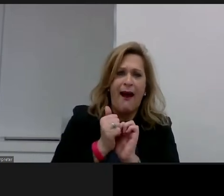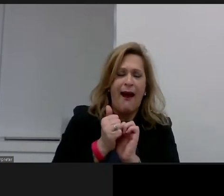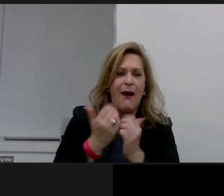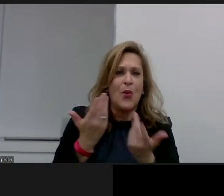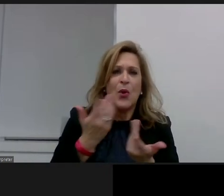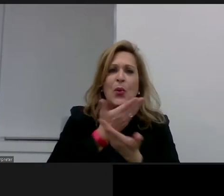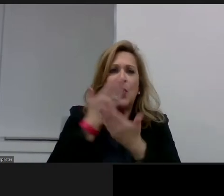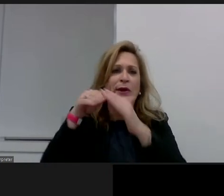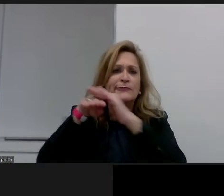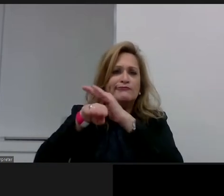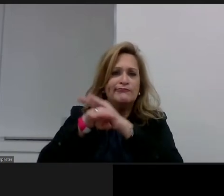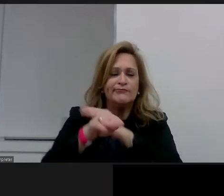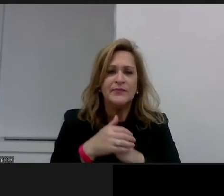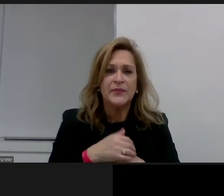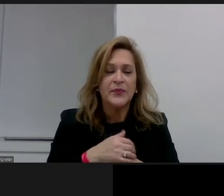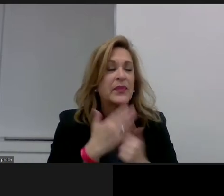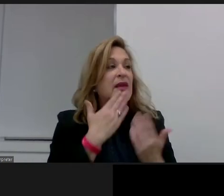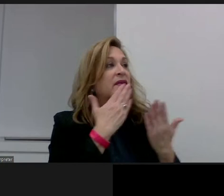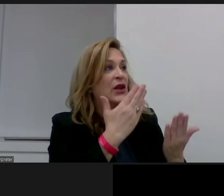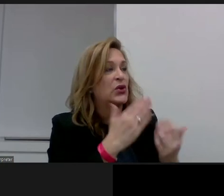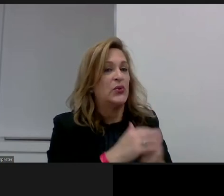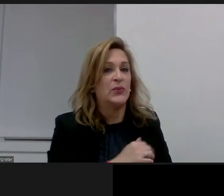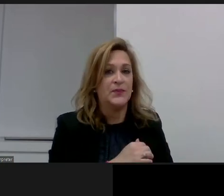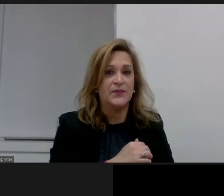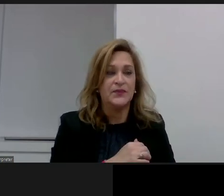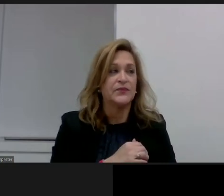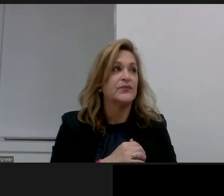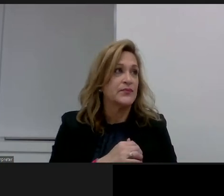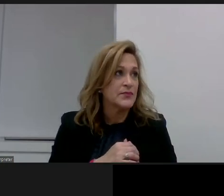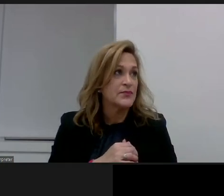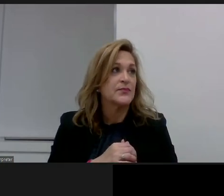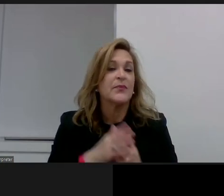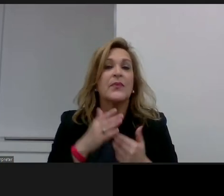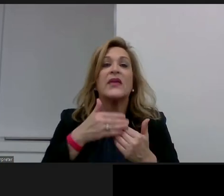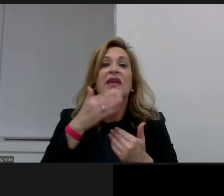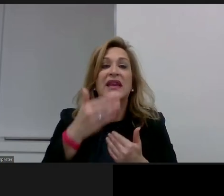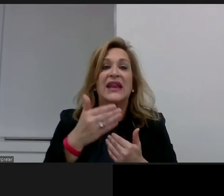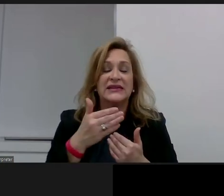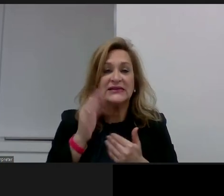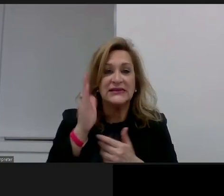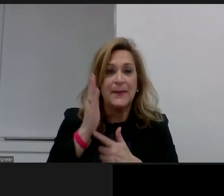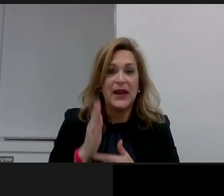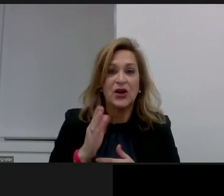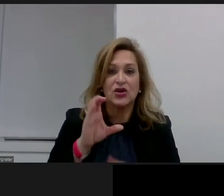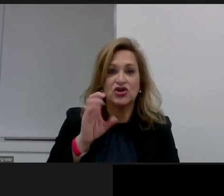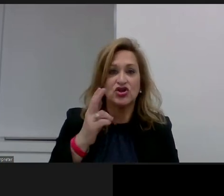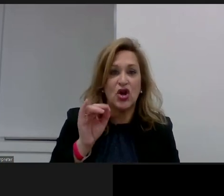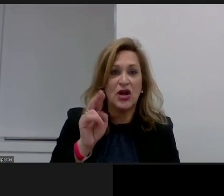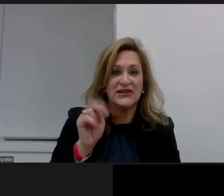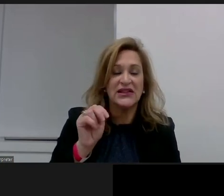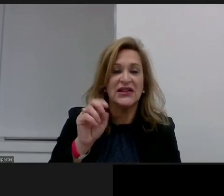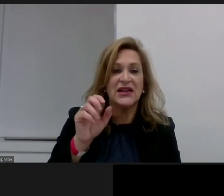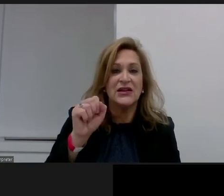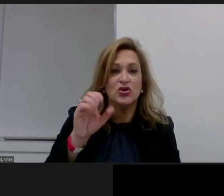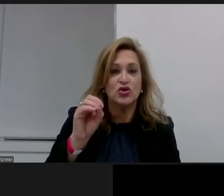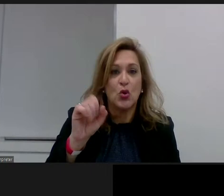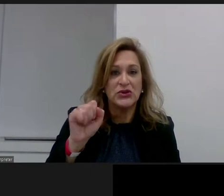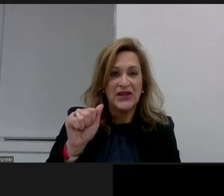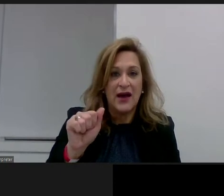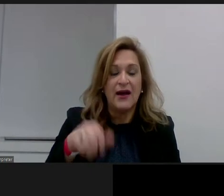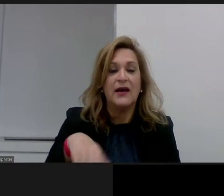Thank you. The next speaker is Charlton DeSosa, followed by Juan Castillo.